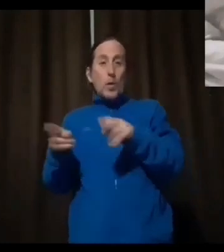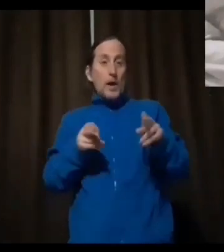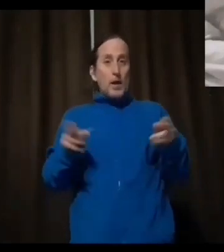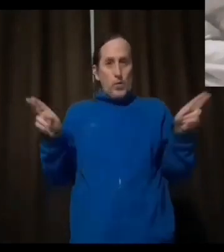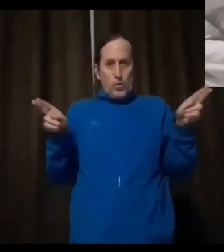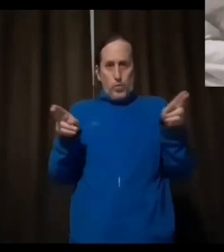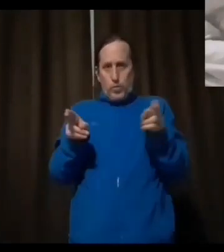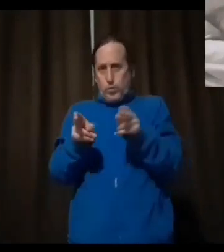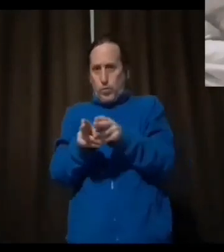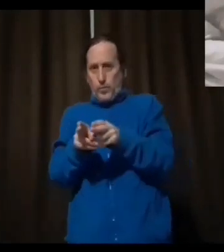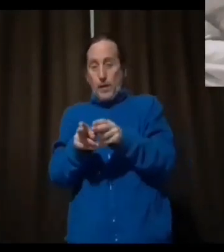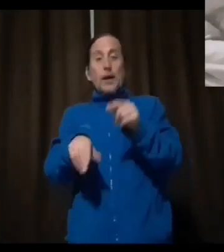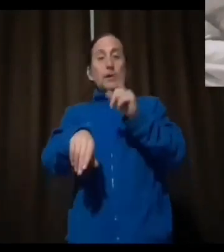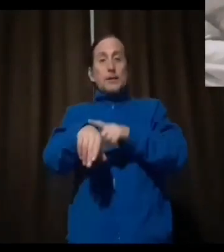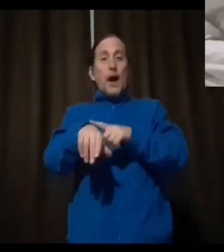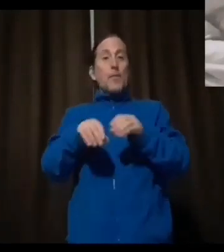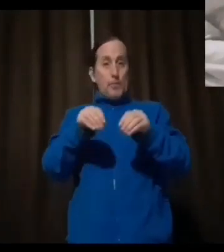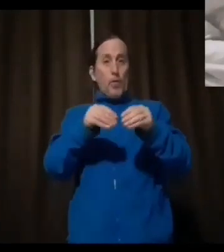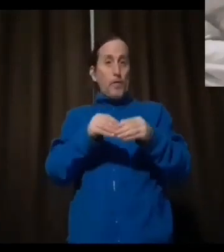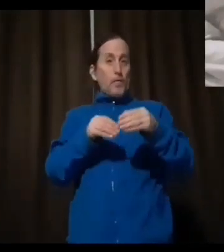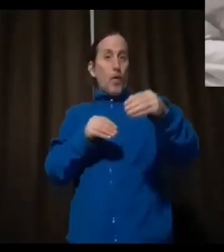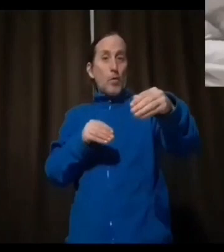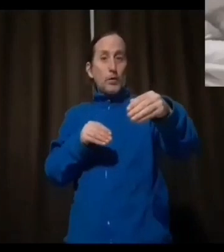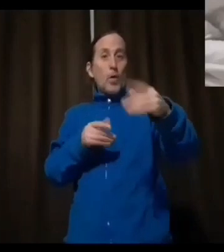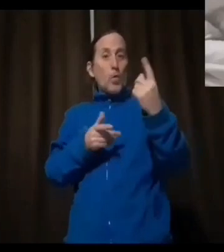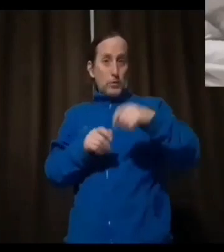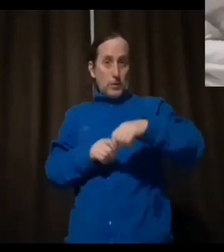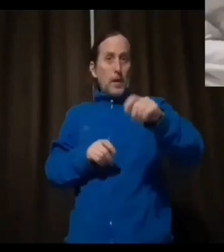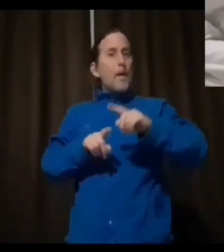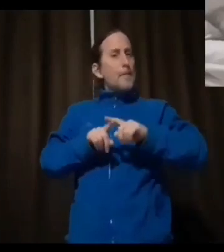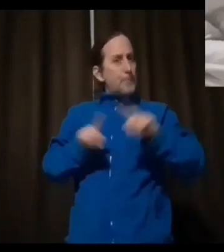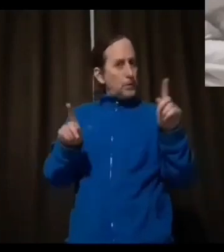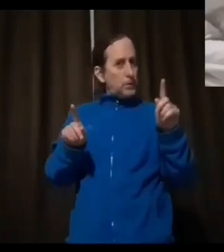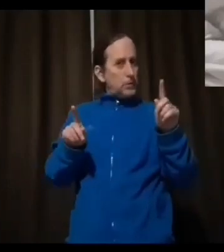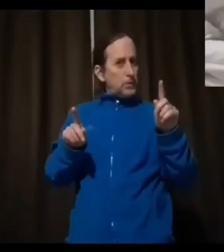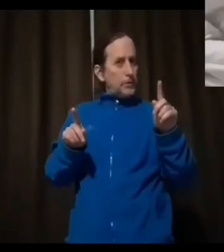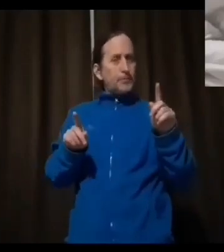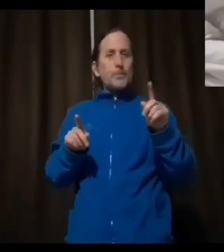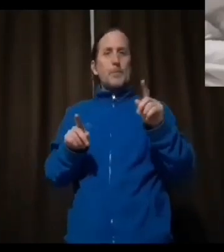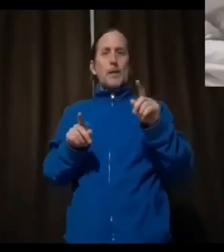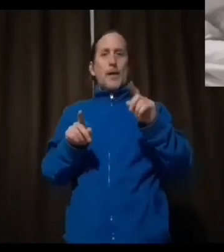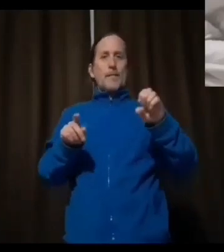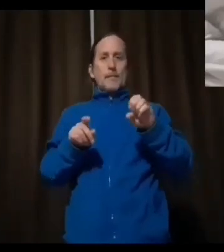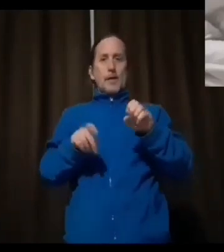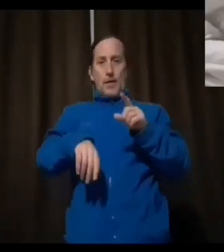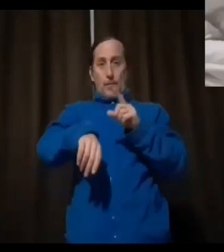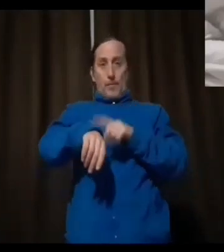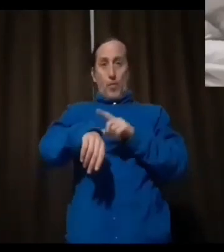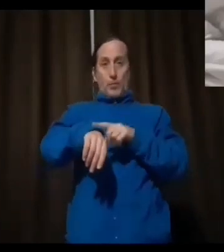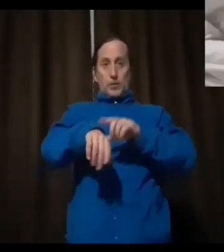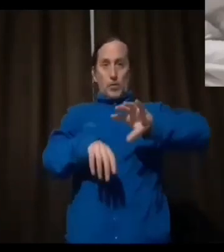but in every moment it oscillates in 13 dimensions. So we have 13 to the power of 13